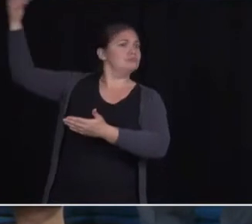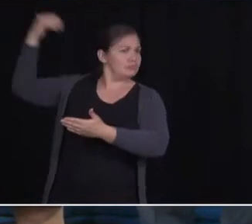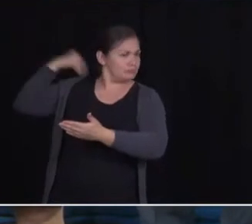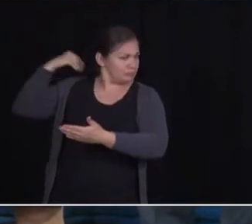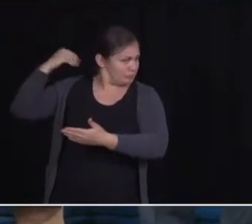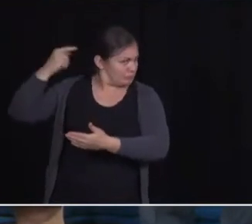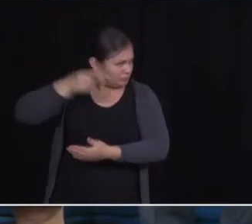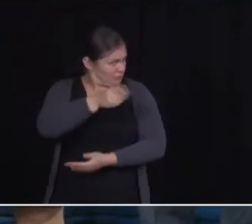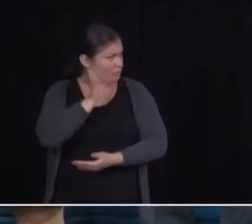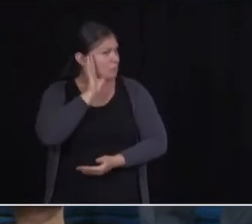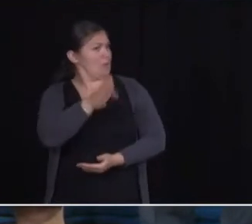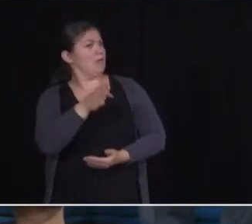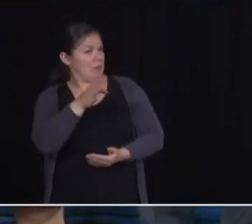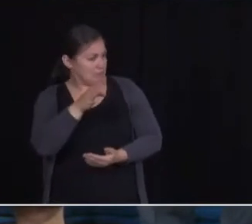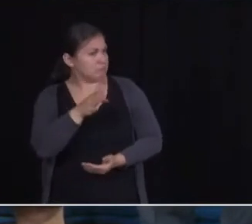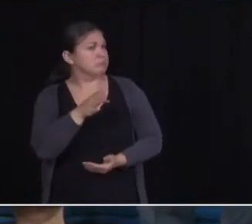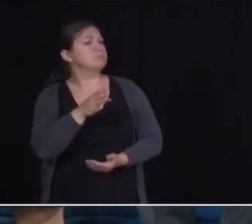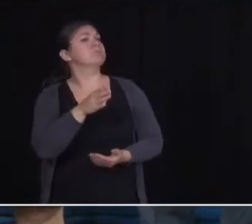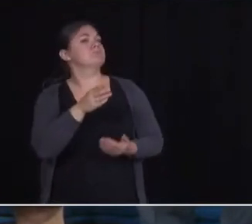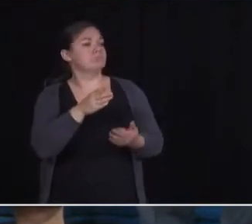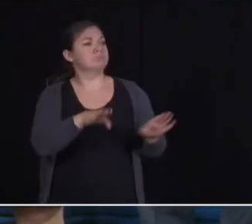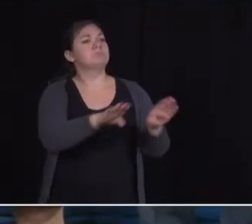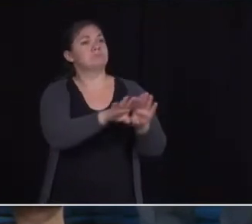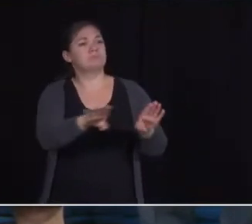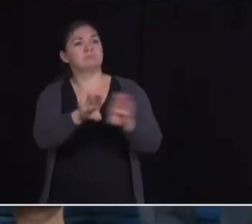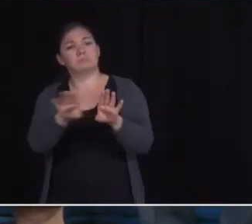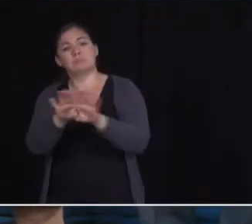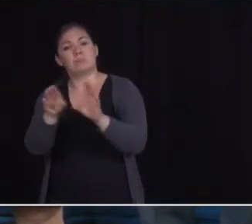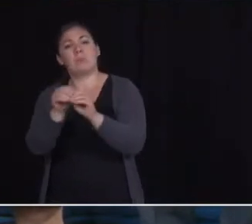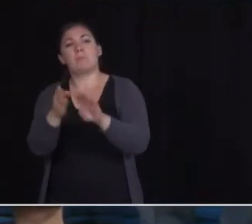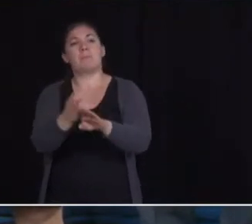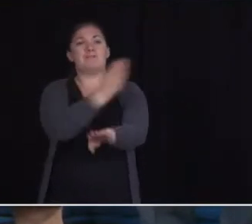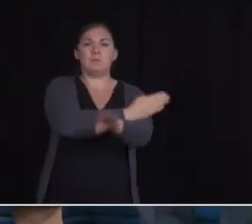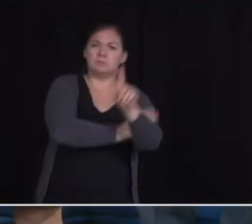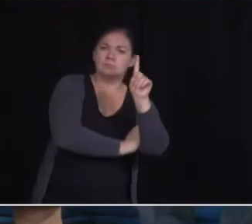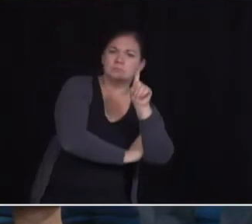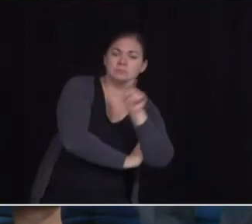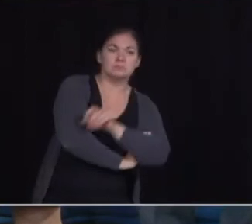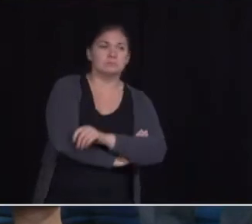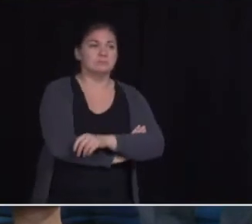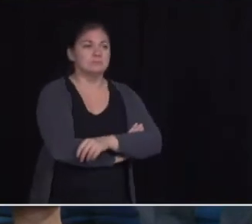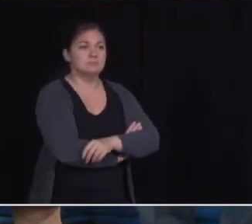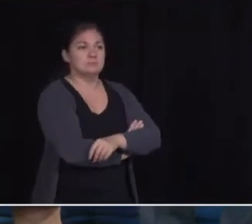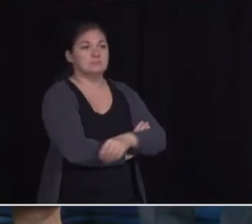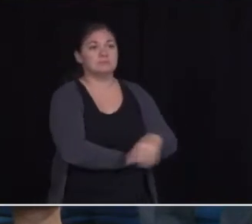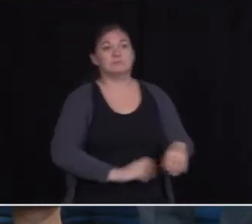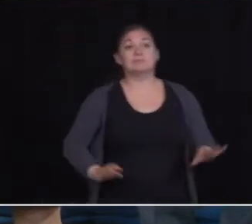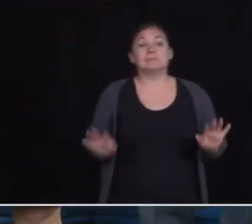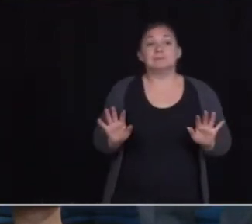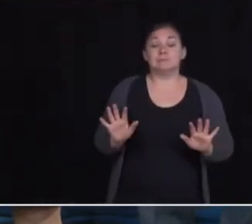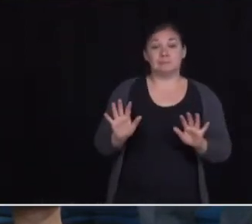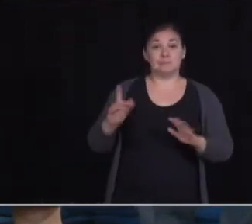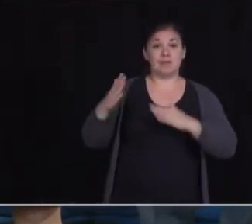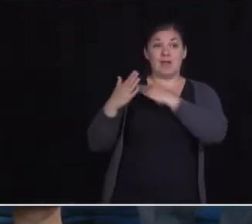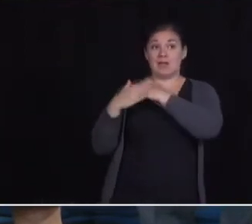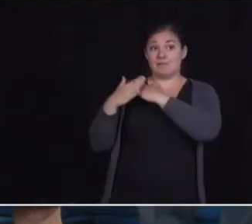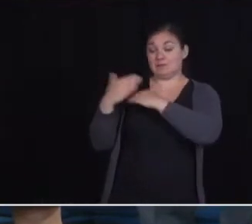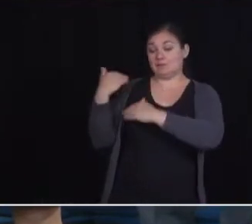restrictions earlier? Well, I got the advice last night, again at 7 o'clock. I acted immediately, and we